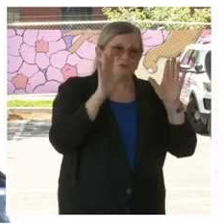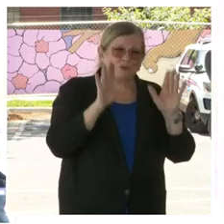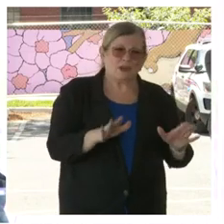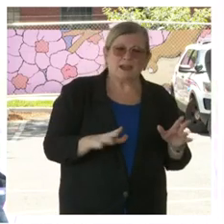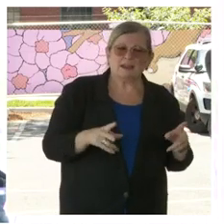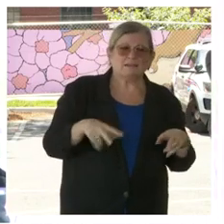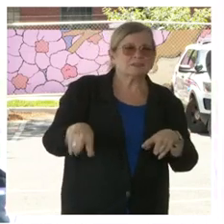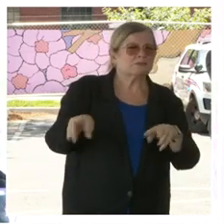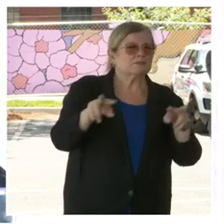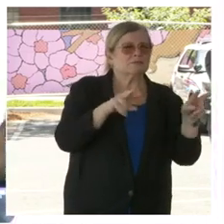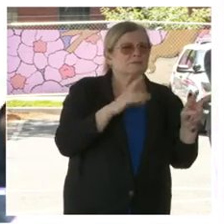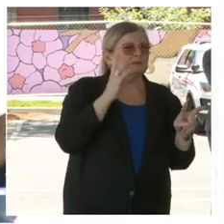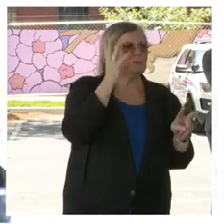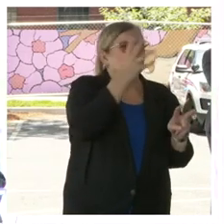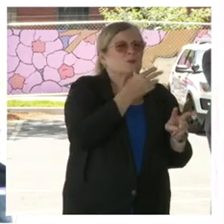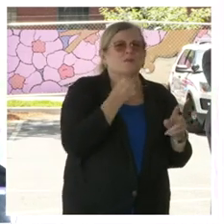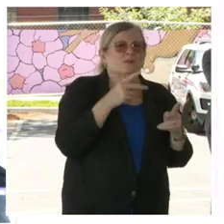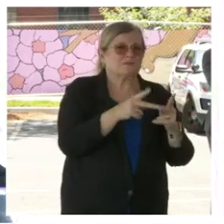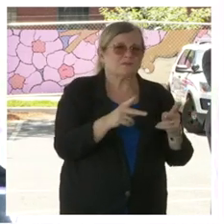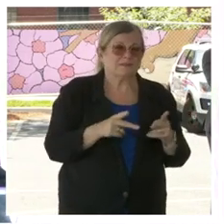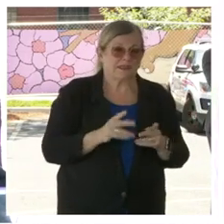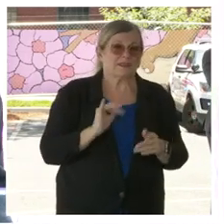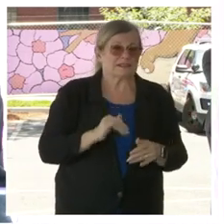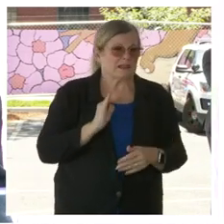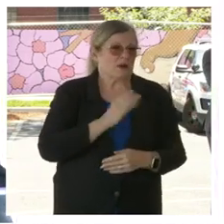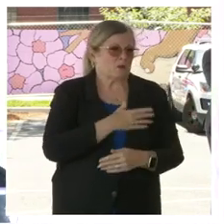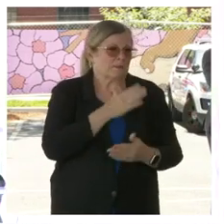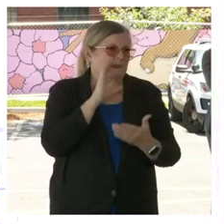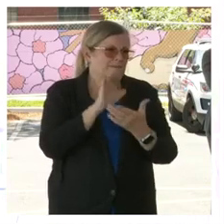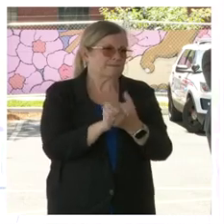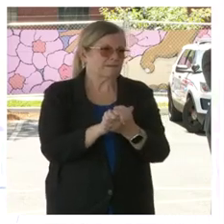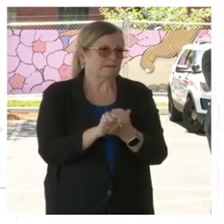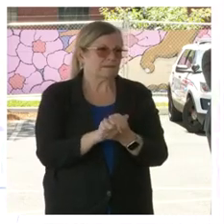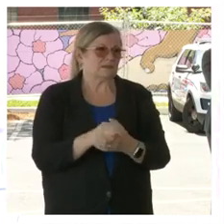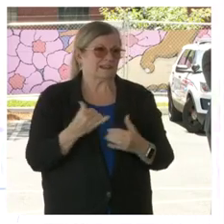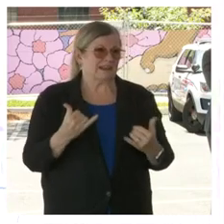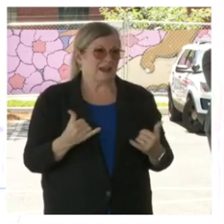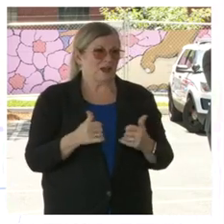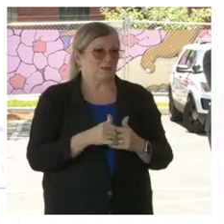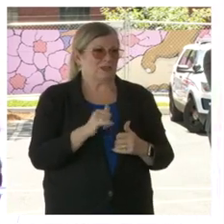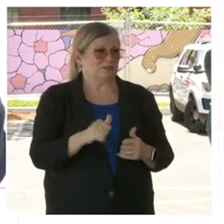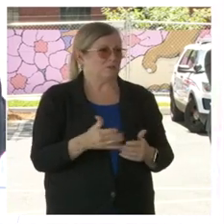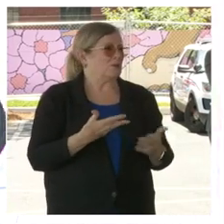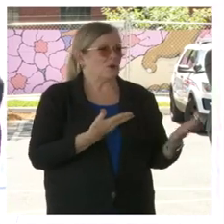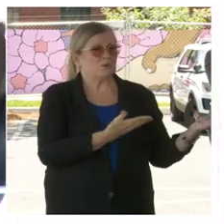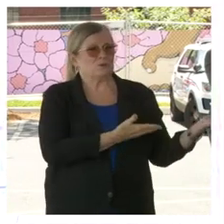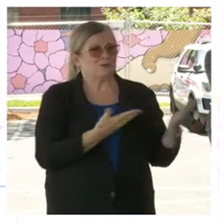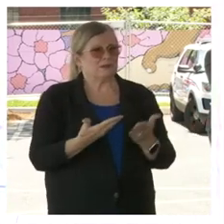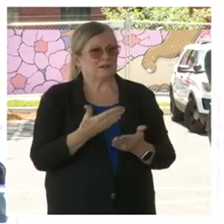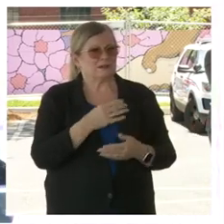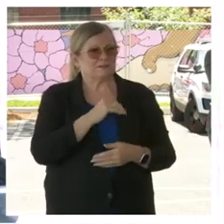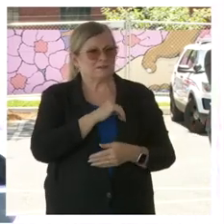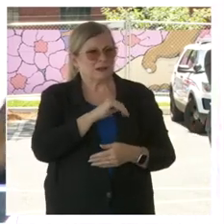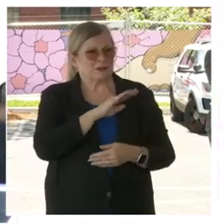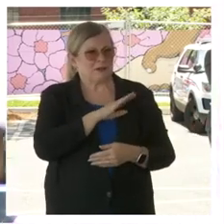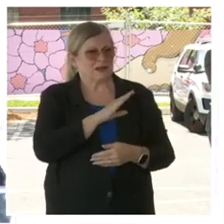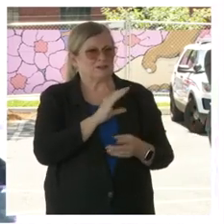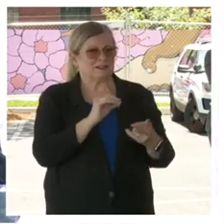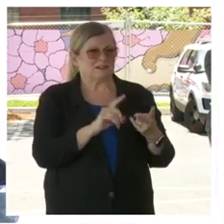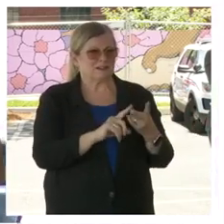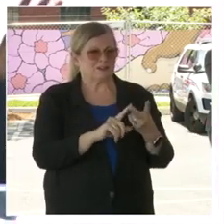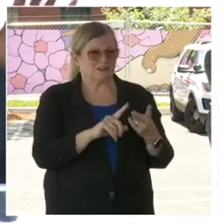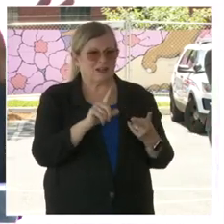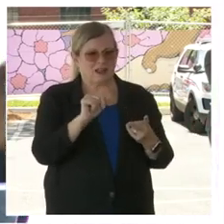Adjaye Associates. And with that, I just want to bring the mayor up and Latrina up, and we're gonna answer